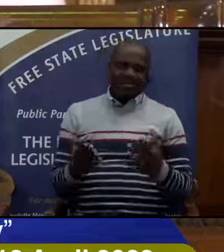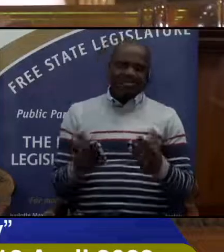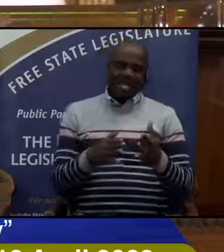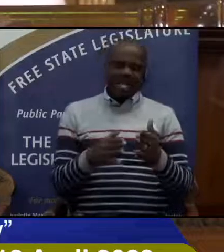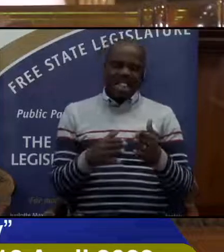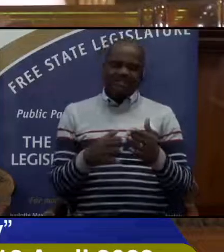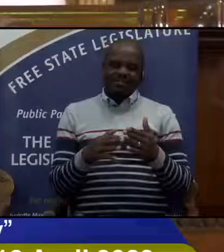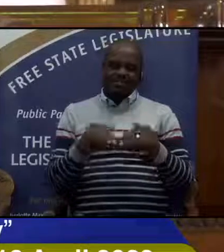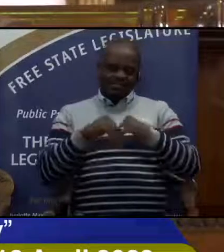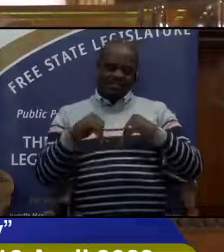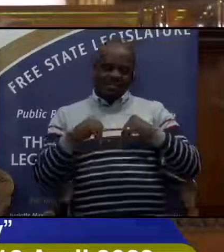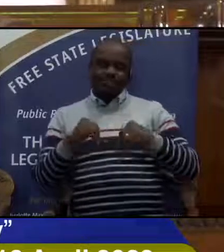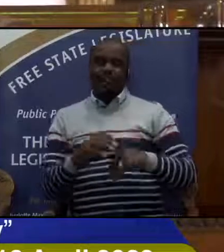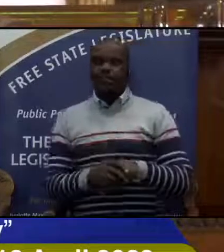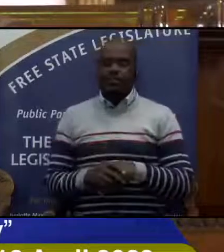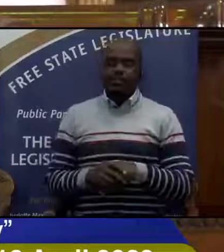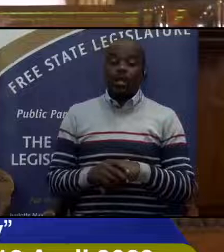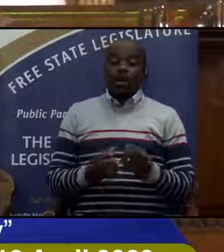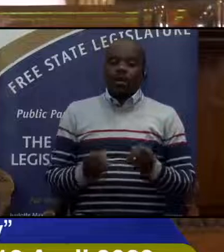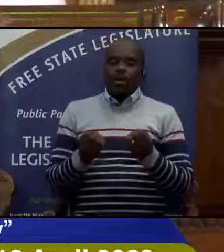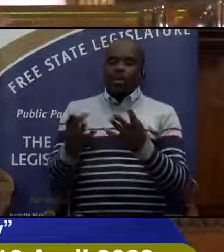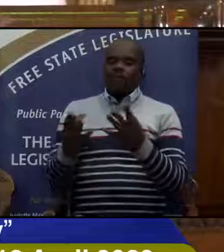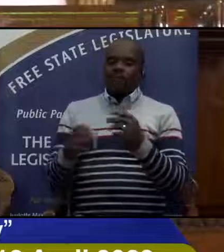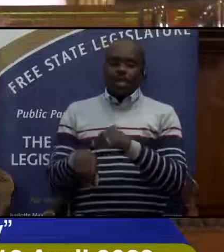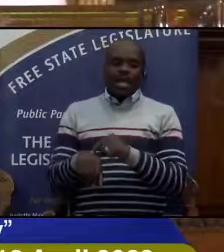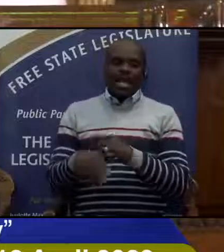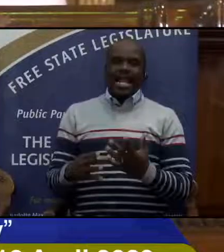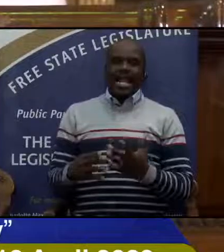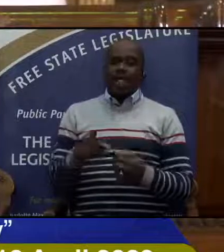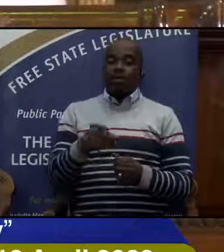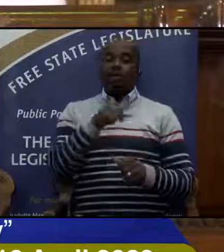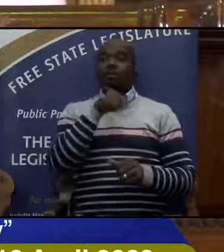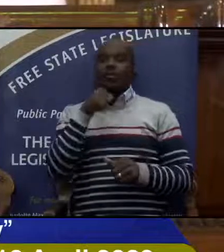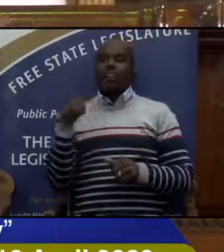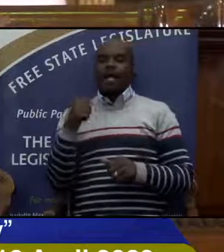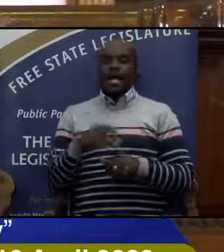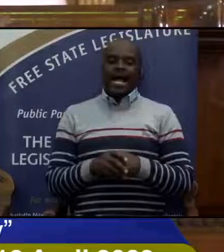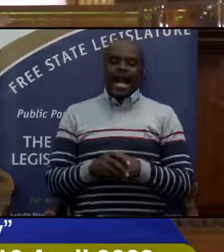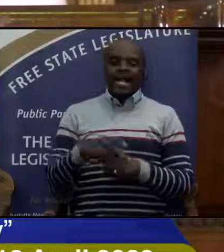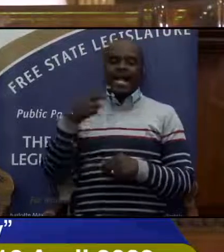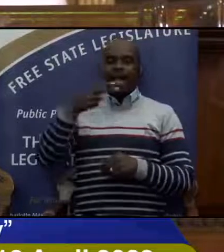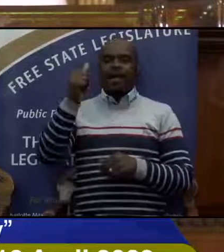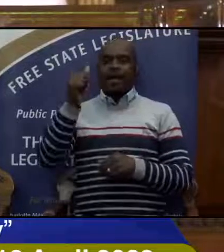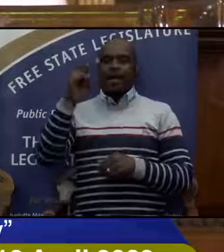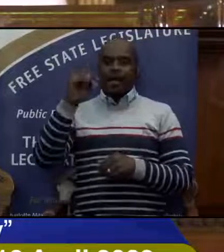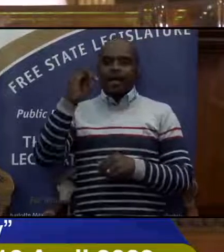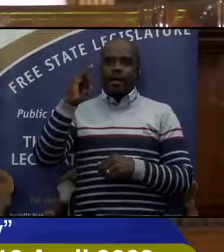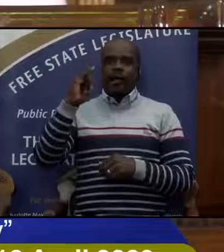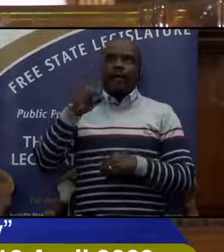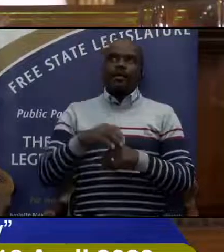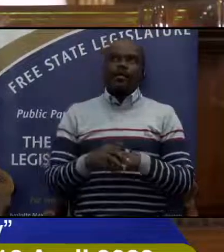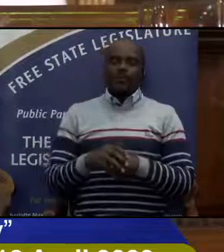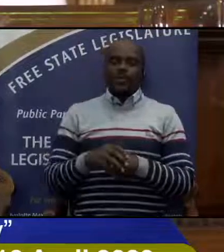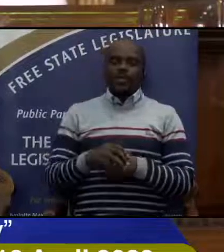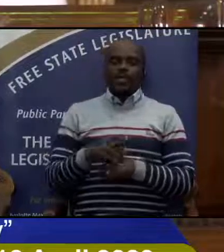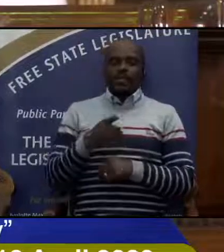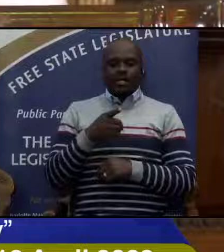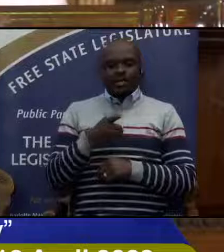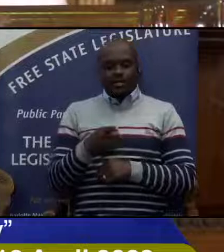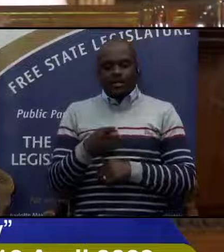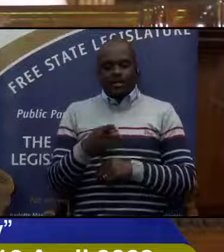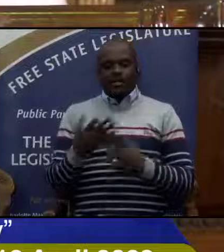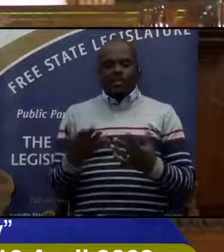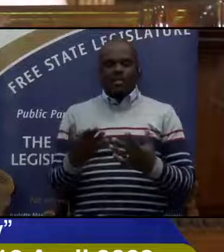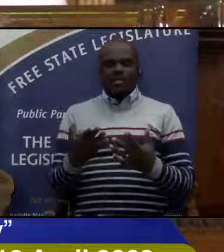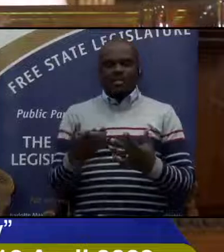advantaging the killers of both Hani and Solomon Mahlangu. So sikole kanjani thi? Sikole kanjani?